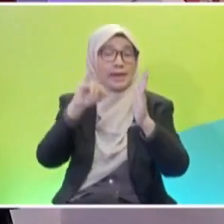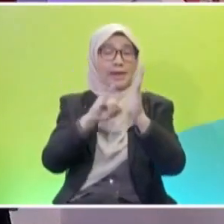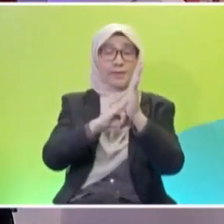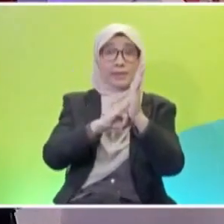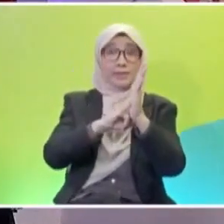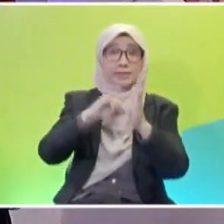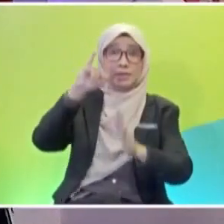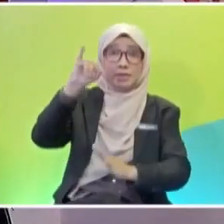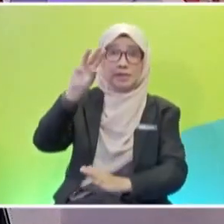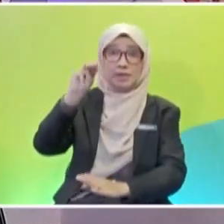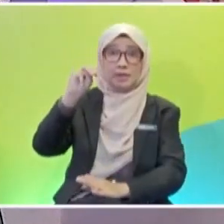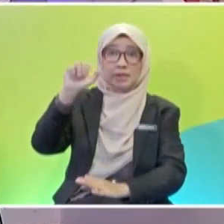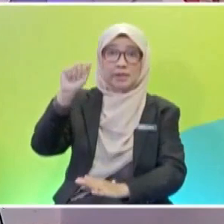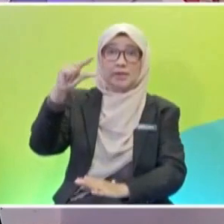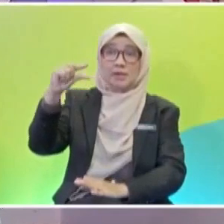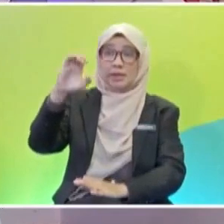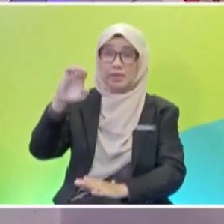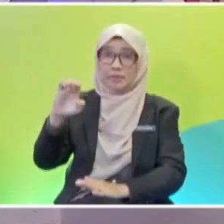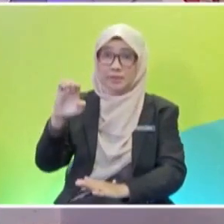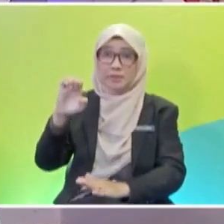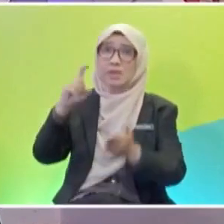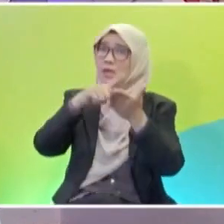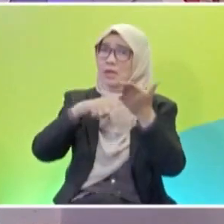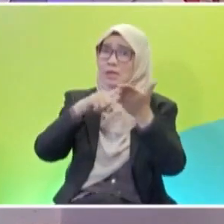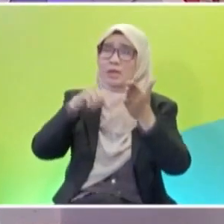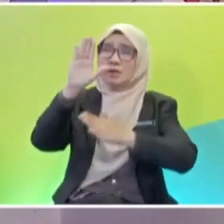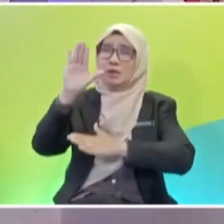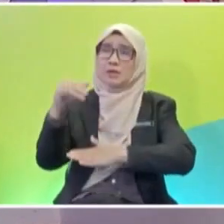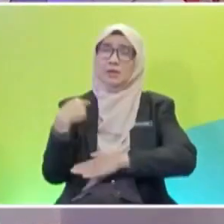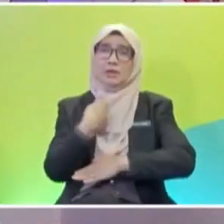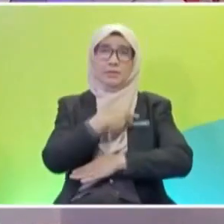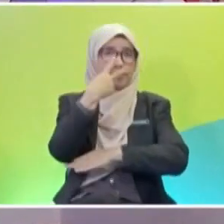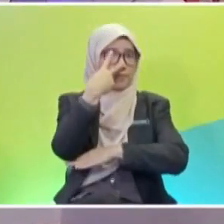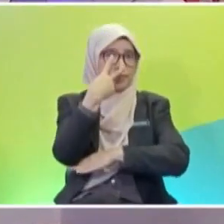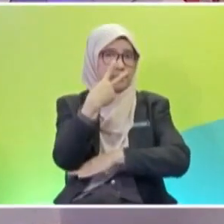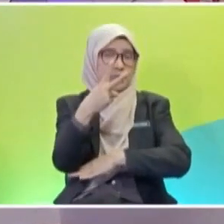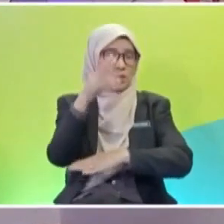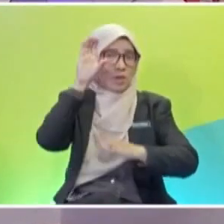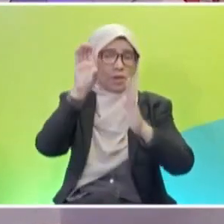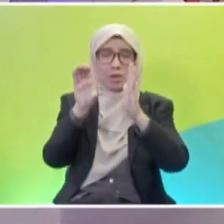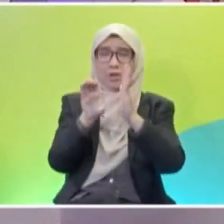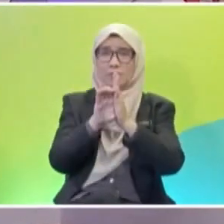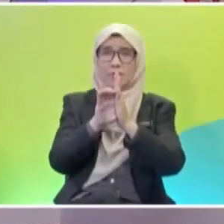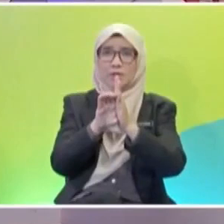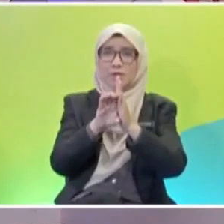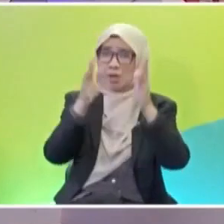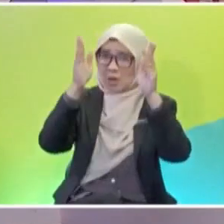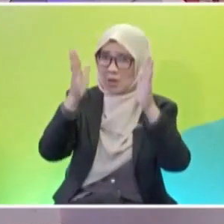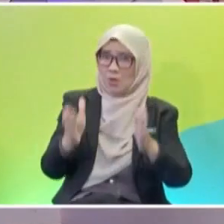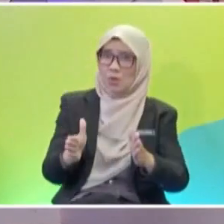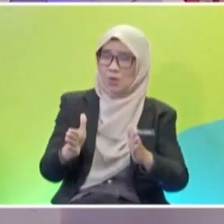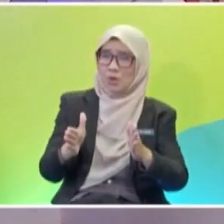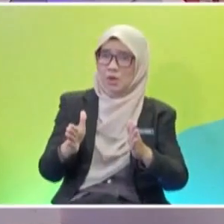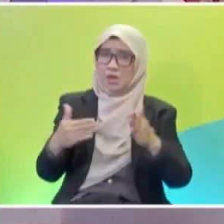image refers to everything that you see, whether they are pictures of people, animals, and anything that you can see. And we are